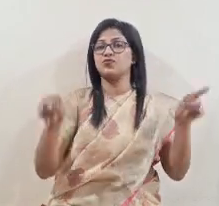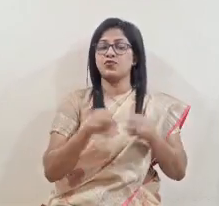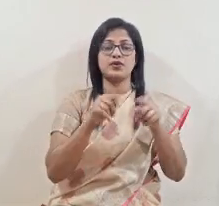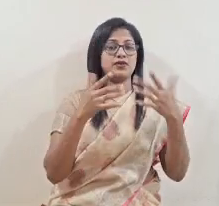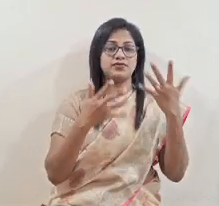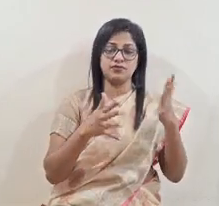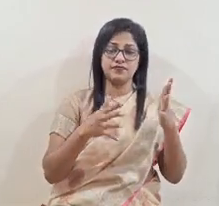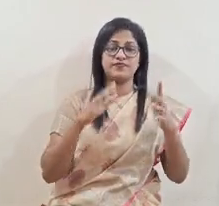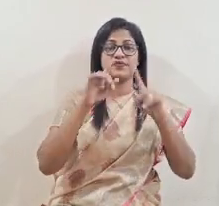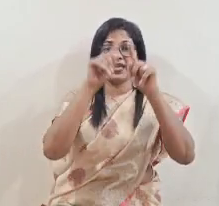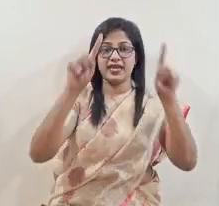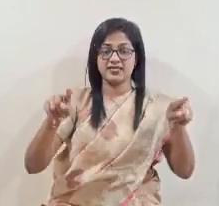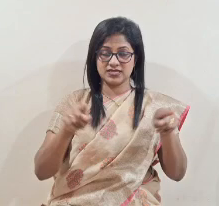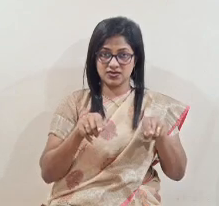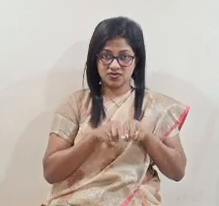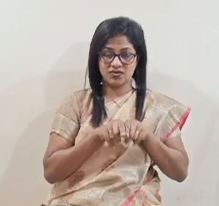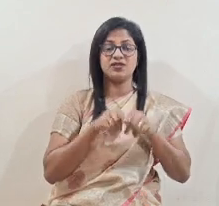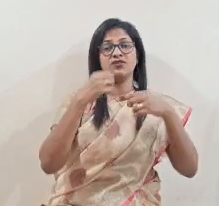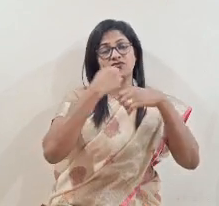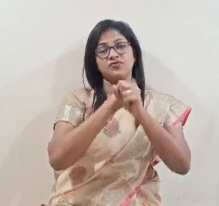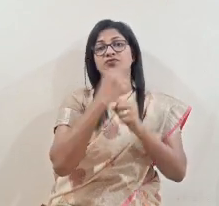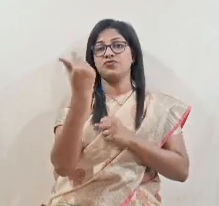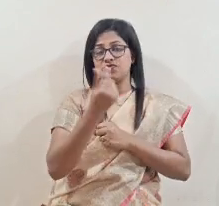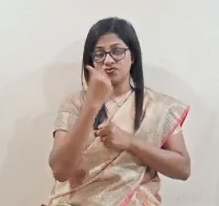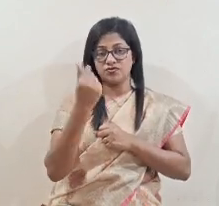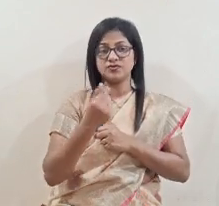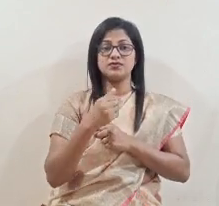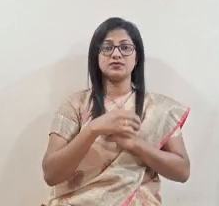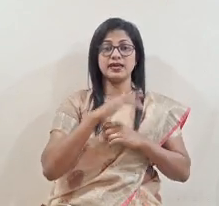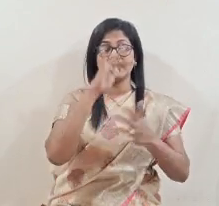you. Are there any other questions? Okay.